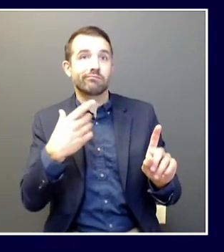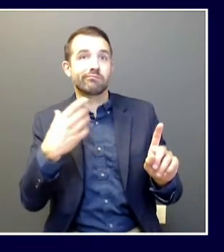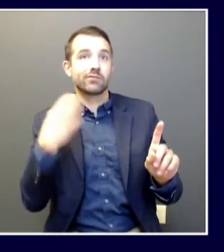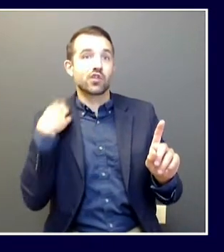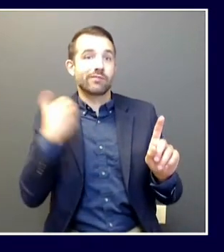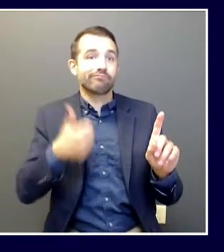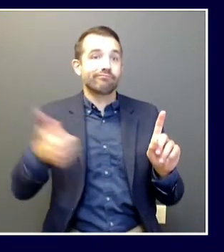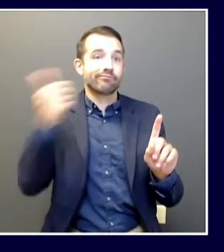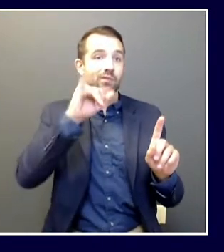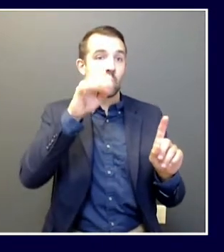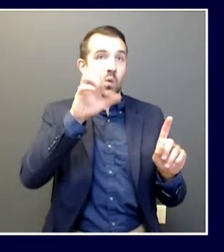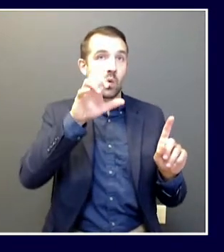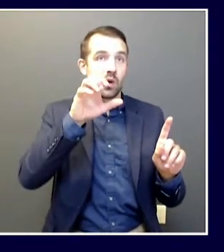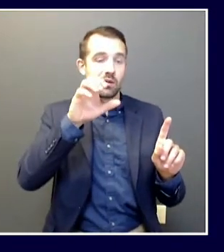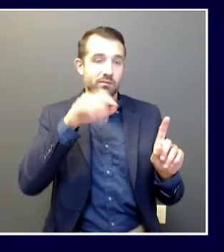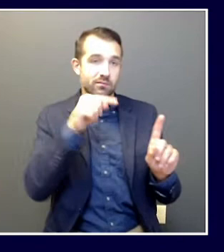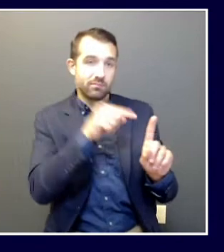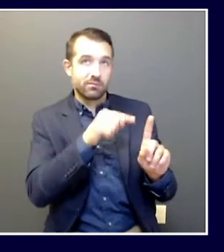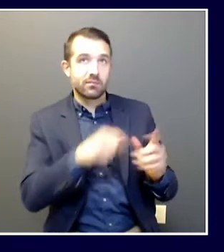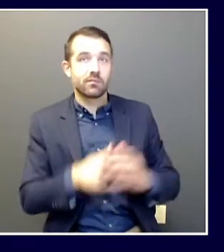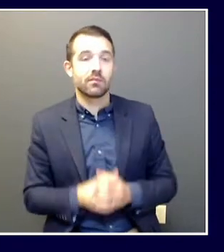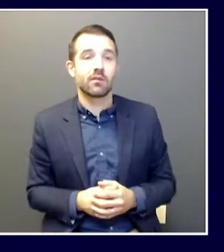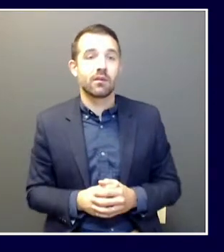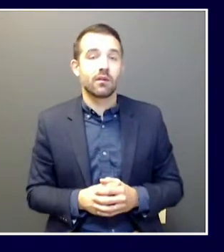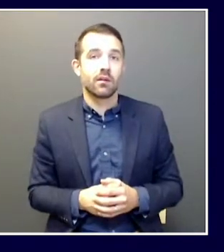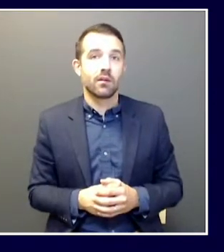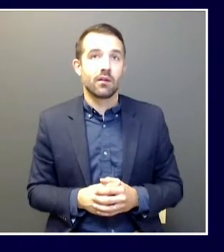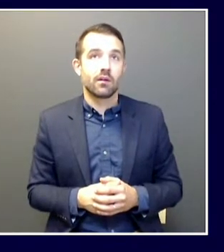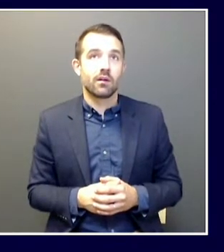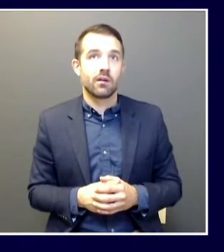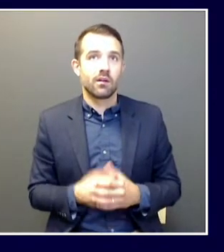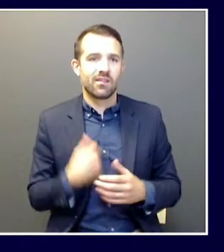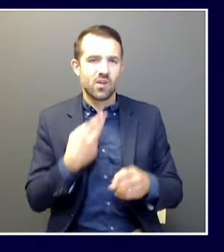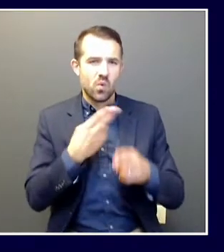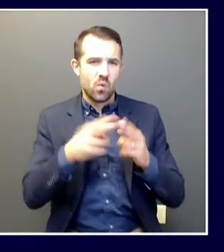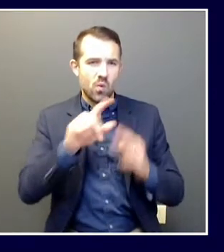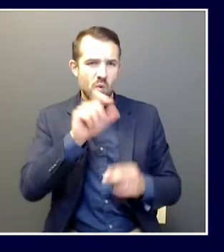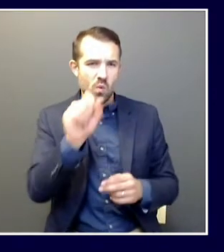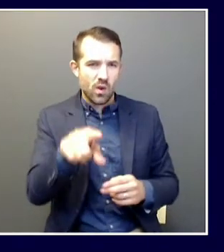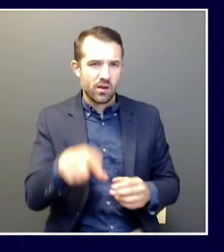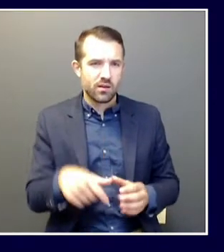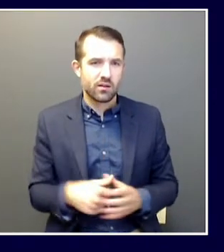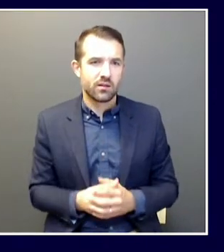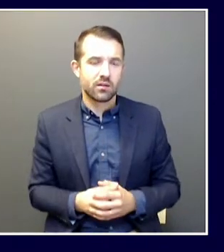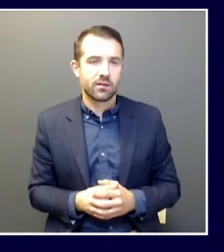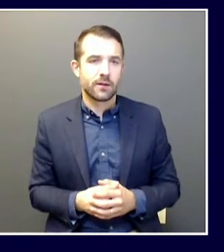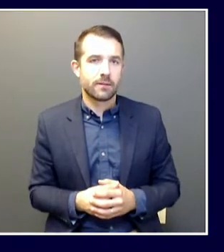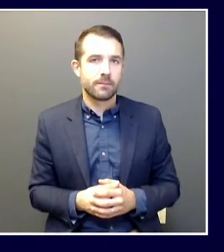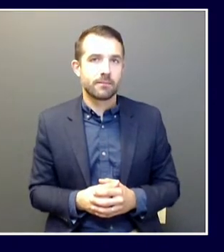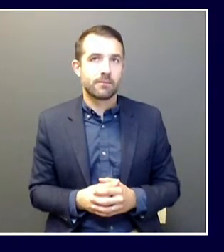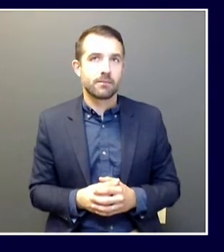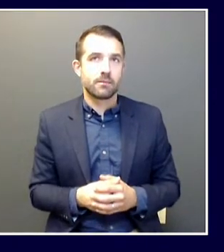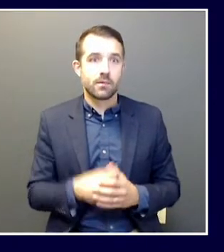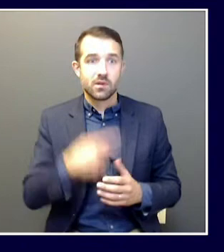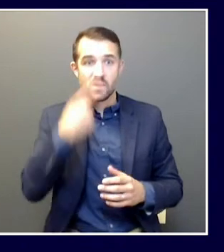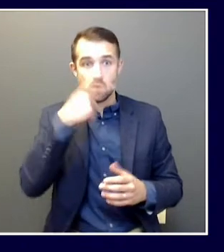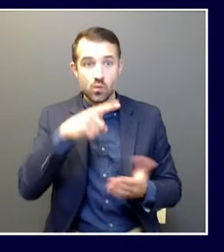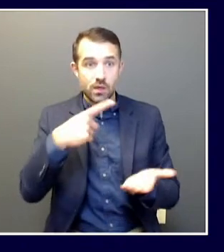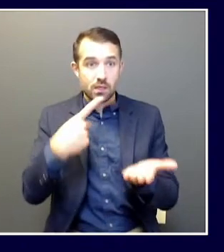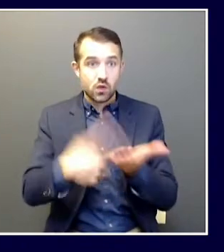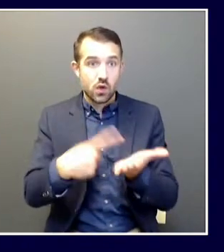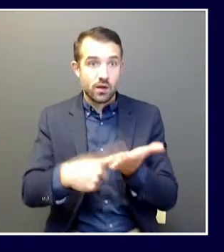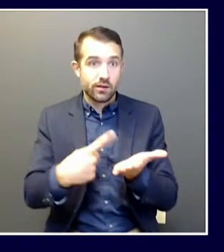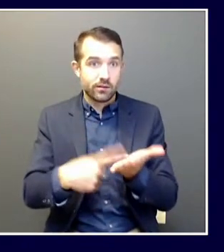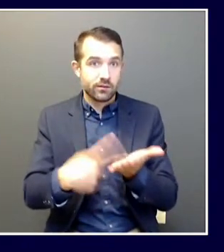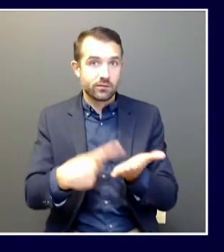And overall, just kind of a quick follow-up question. I'm wondering if you can talk a little bit about the state's kind of strategies for getting